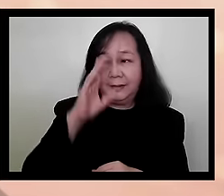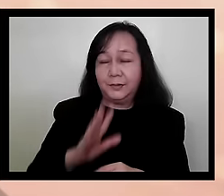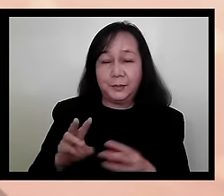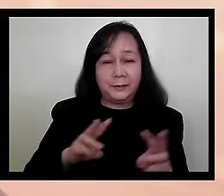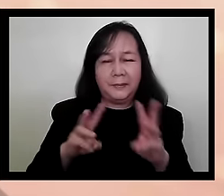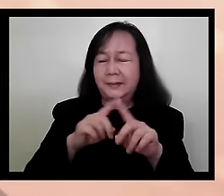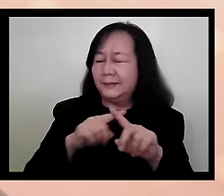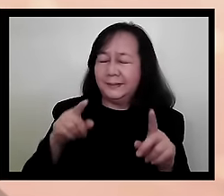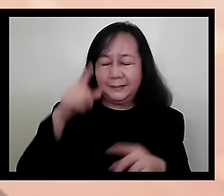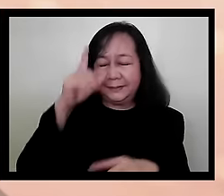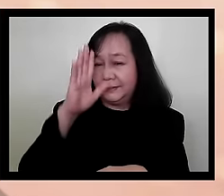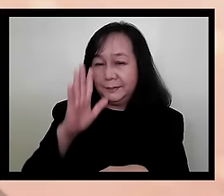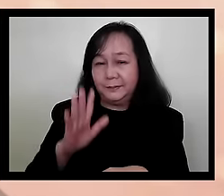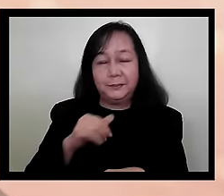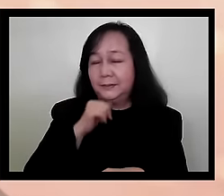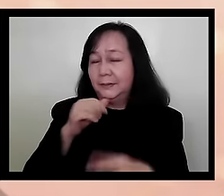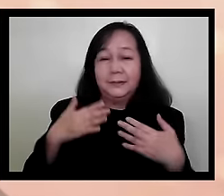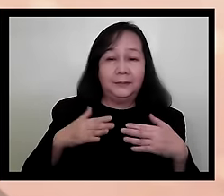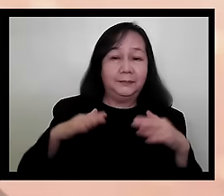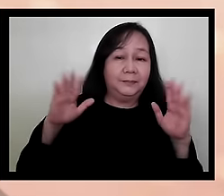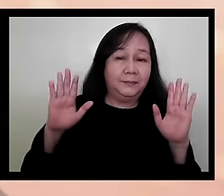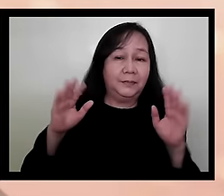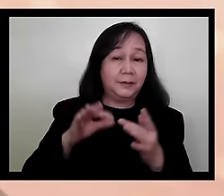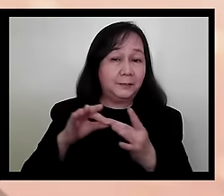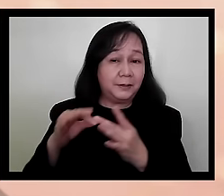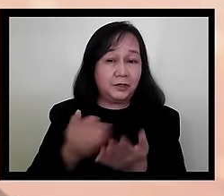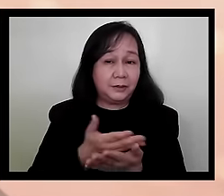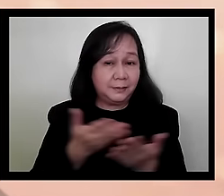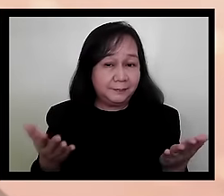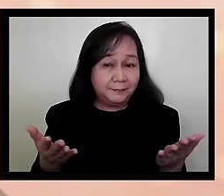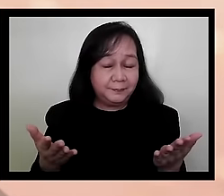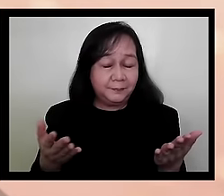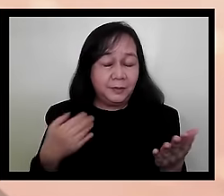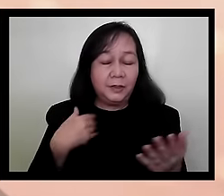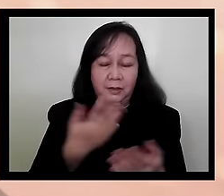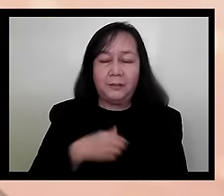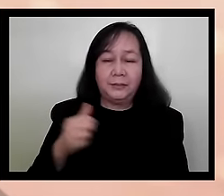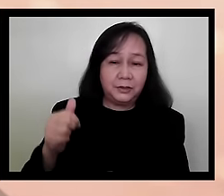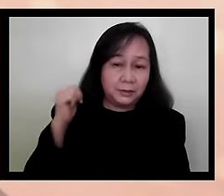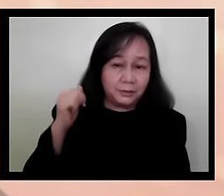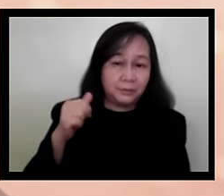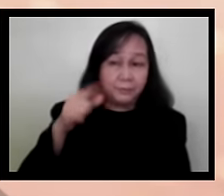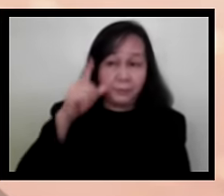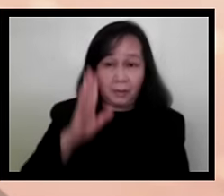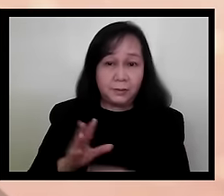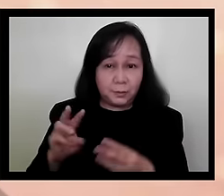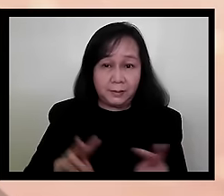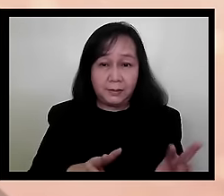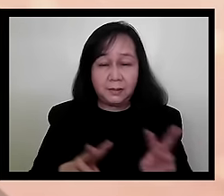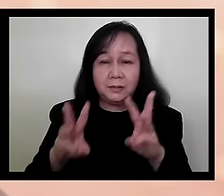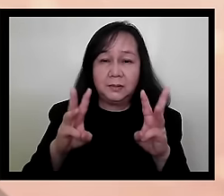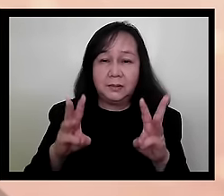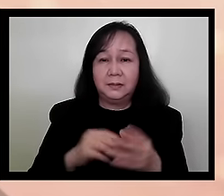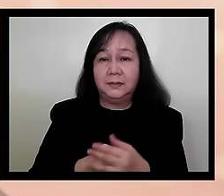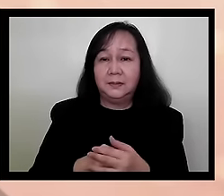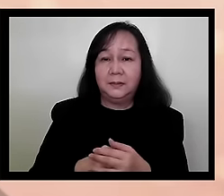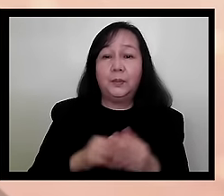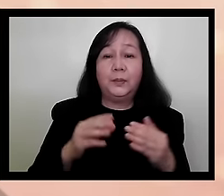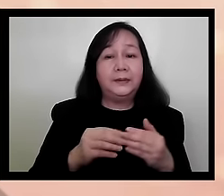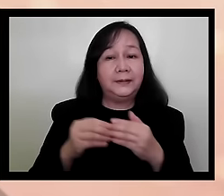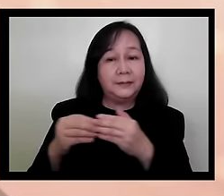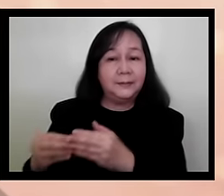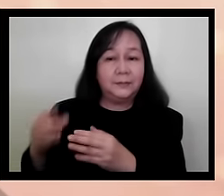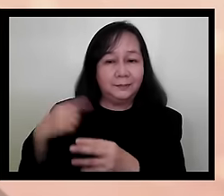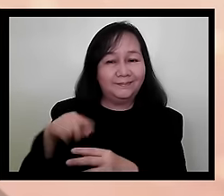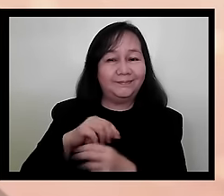will not give up especially when our rejection of God's ways will lead to